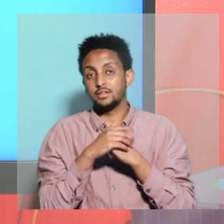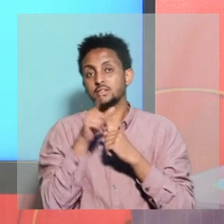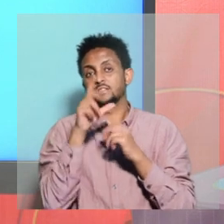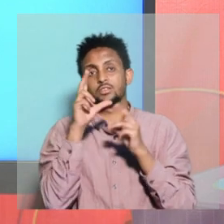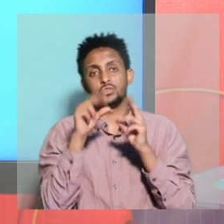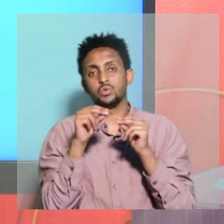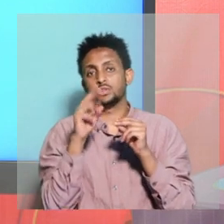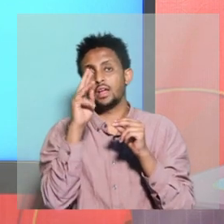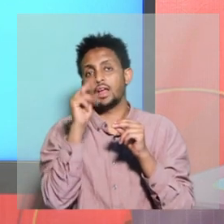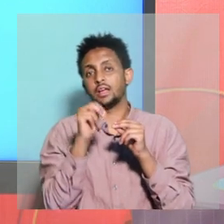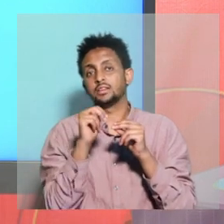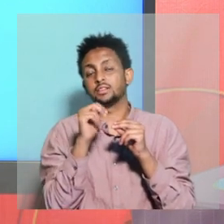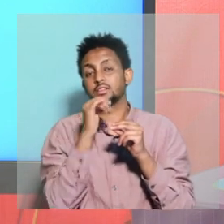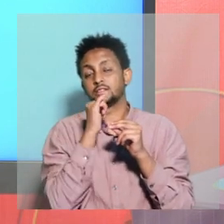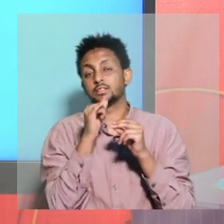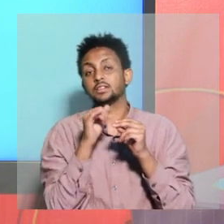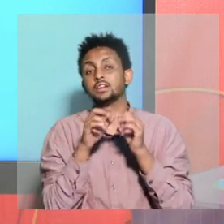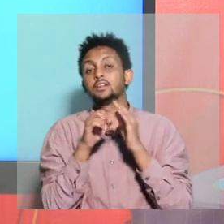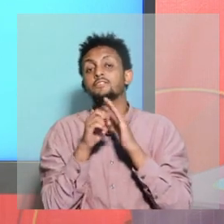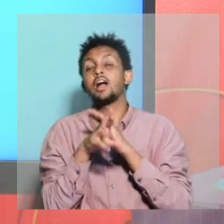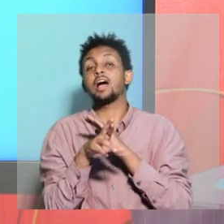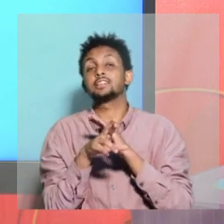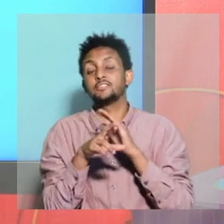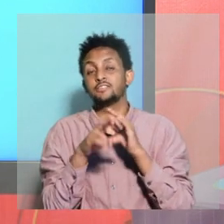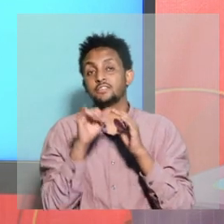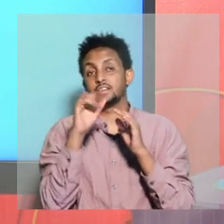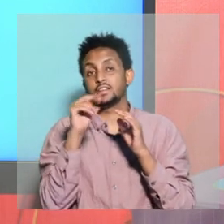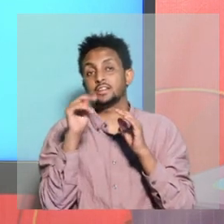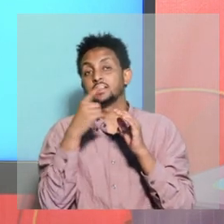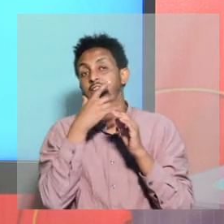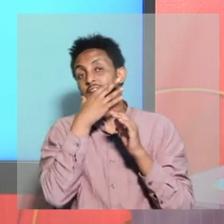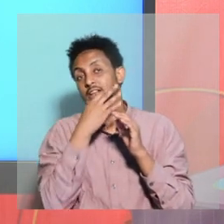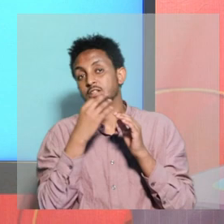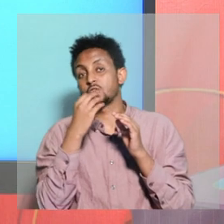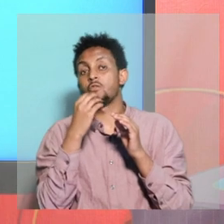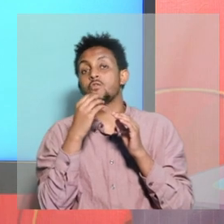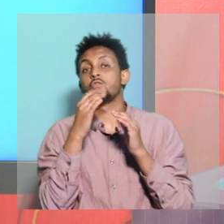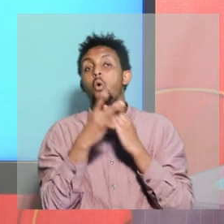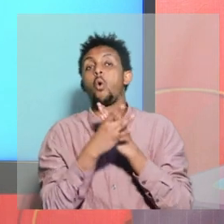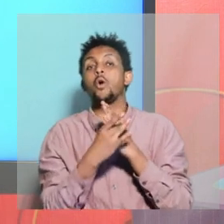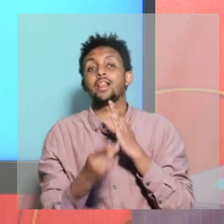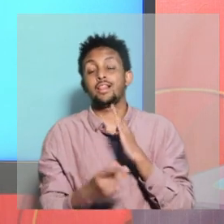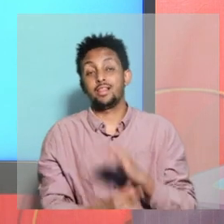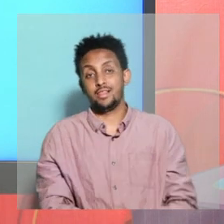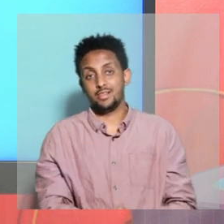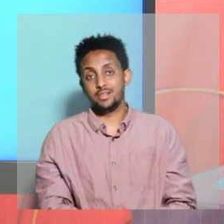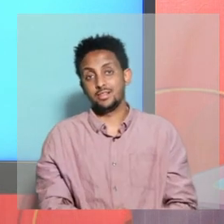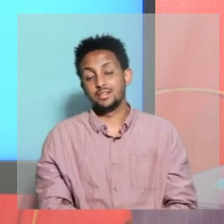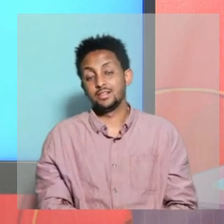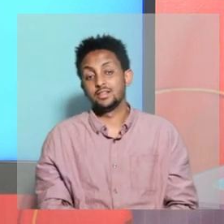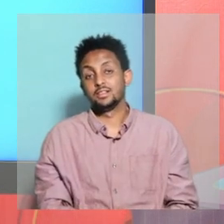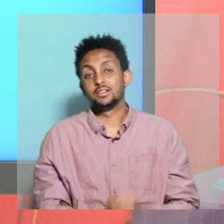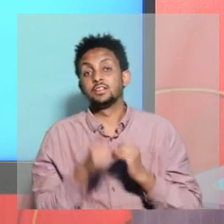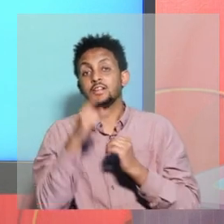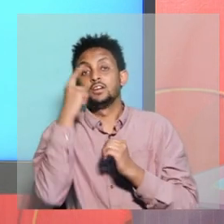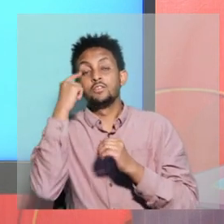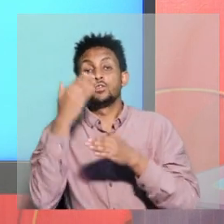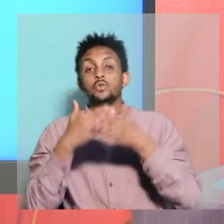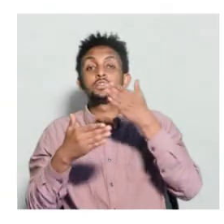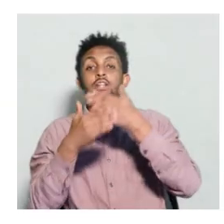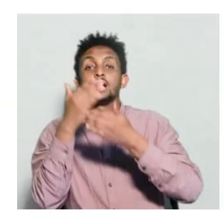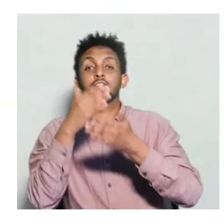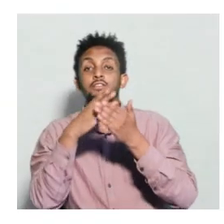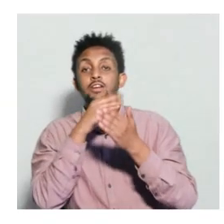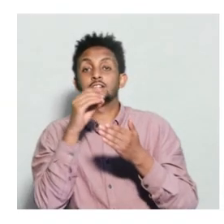know that n is the refractive index, t is the thickness of the oil. So that this is for constructive